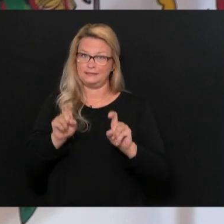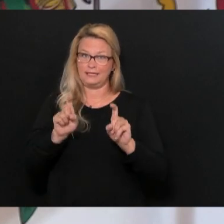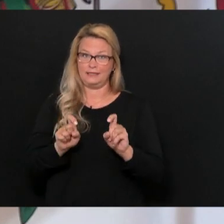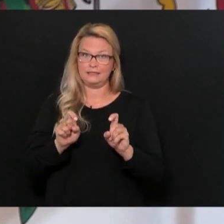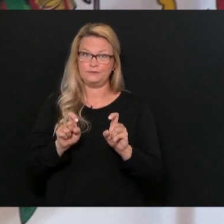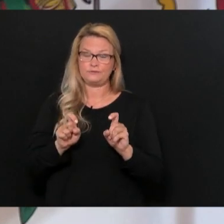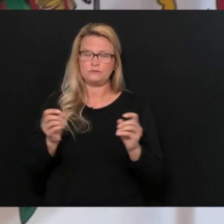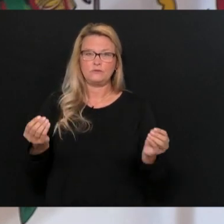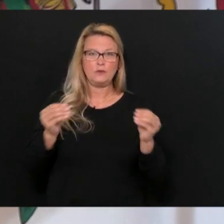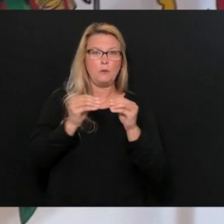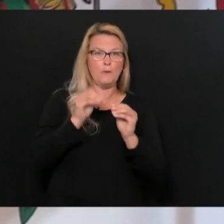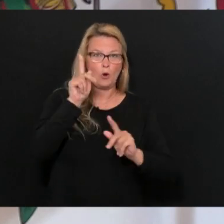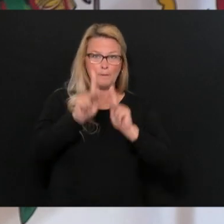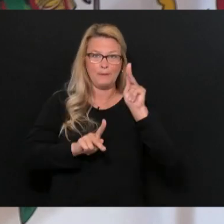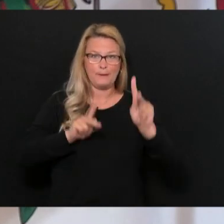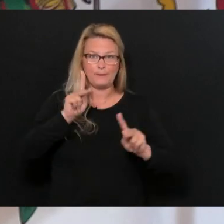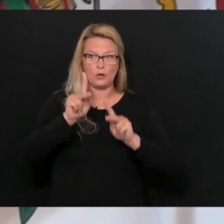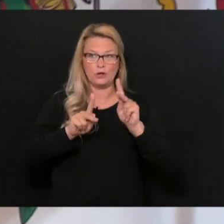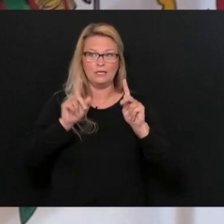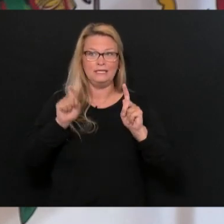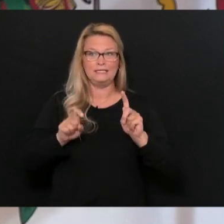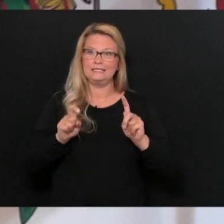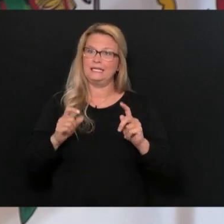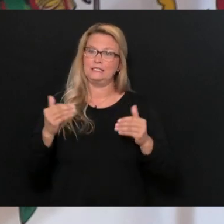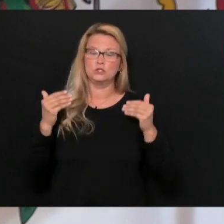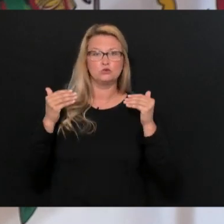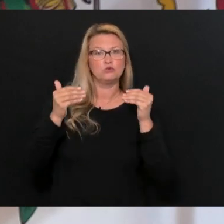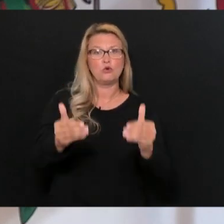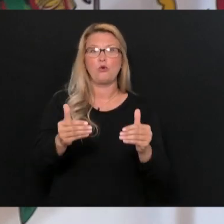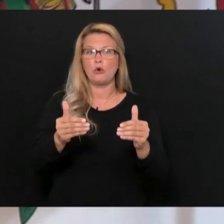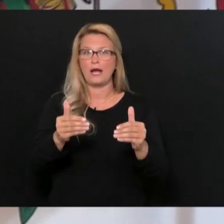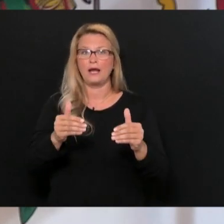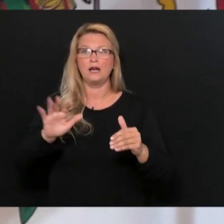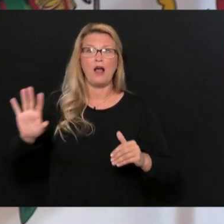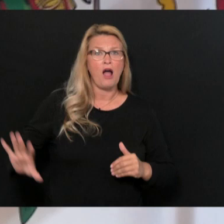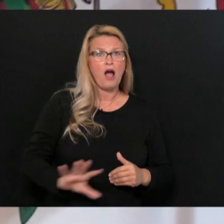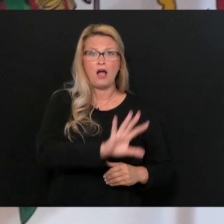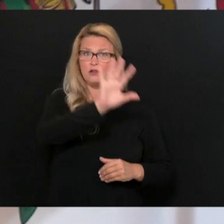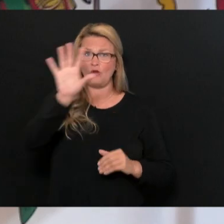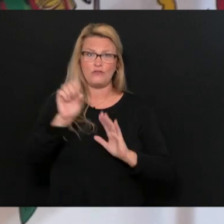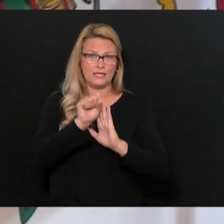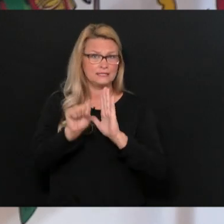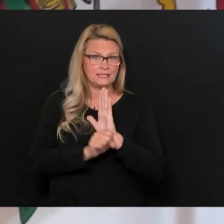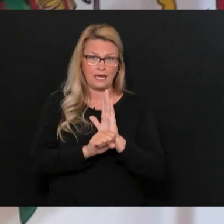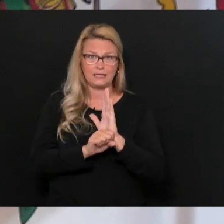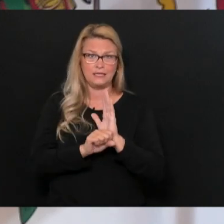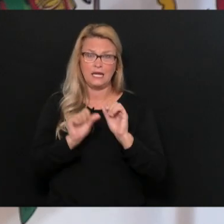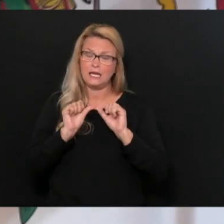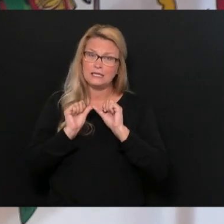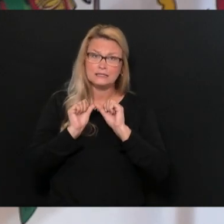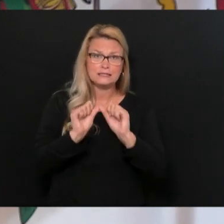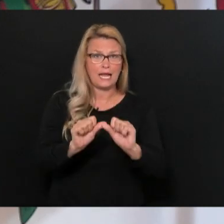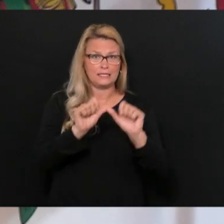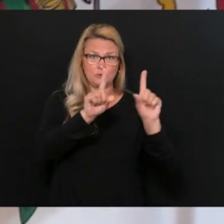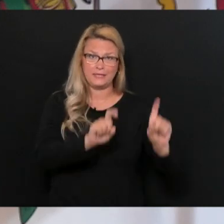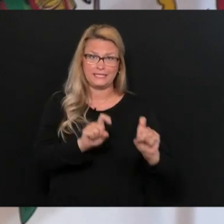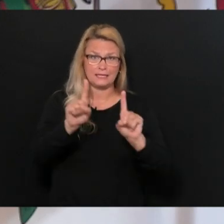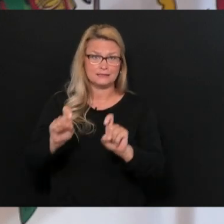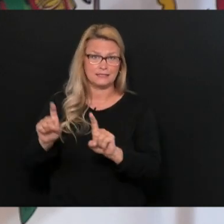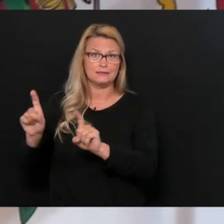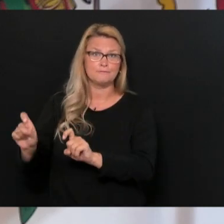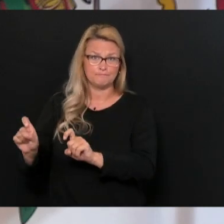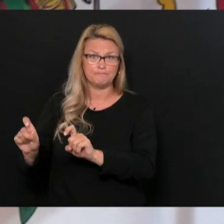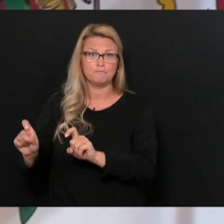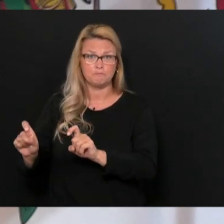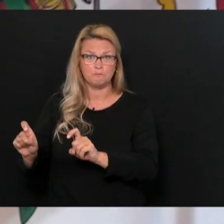More people have got to step up in all these counties and all across West Virginia and continue to be tested.